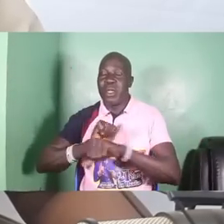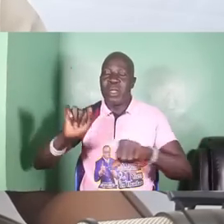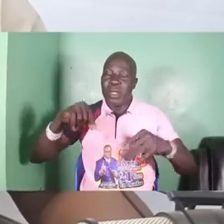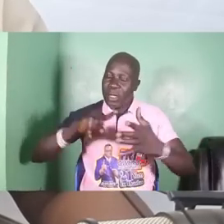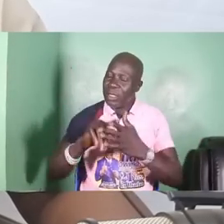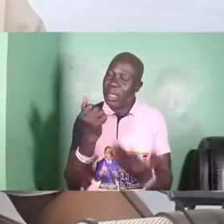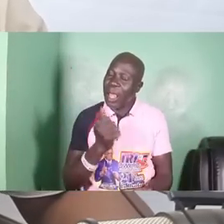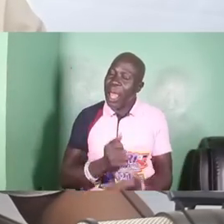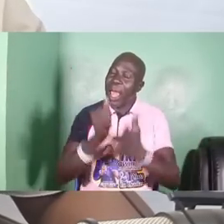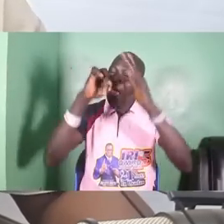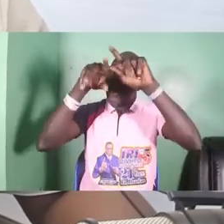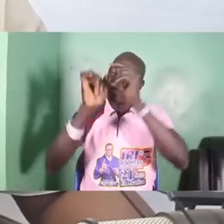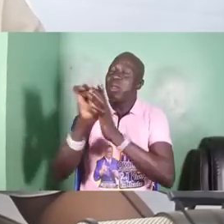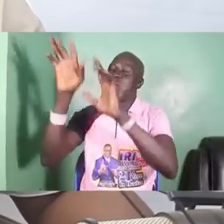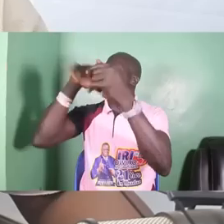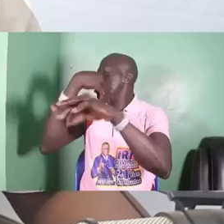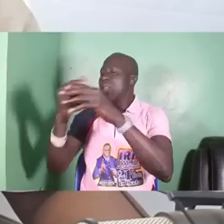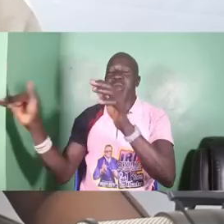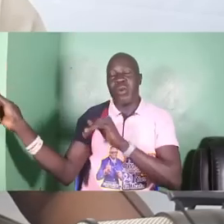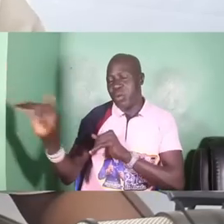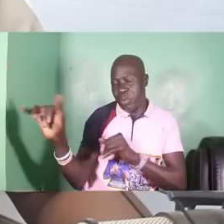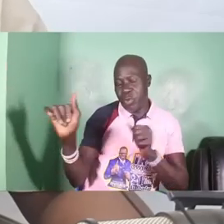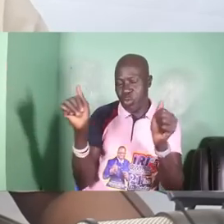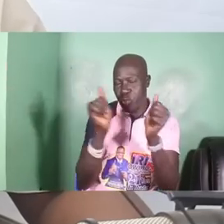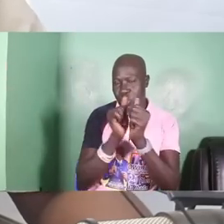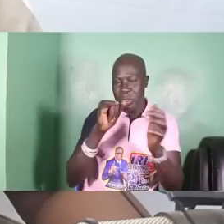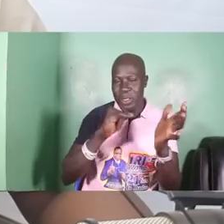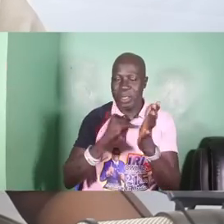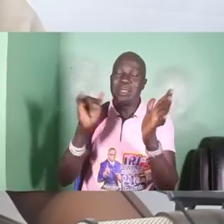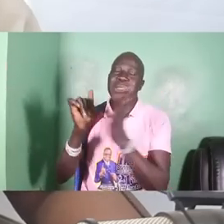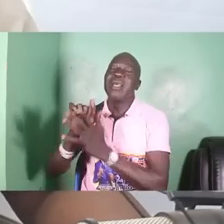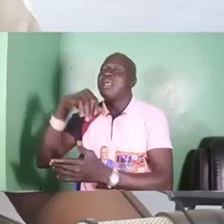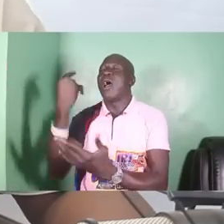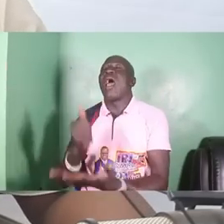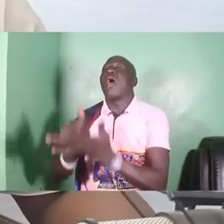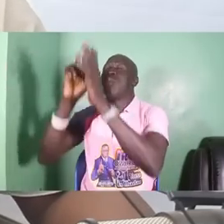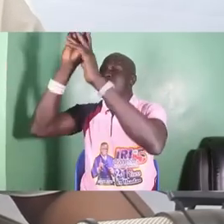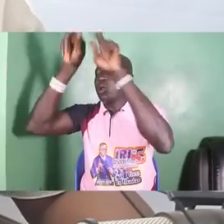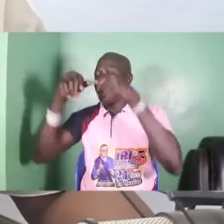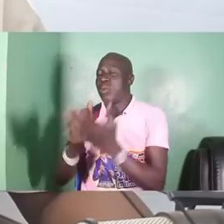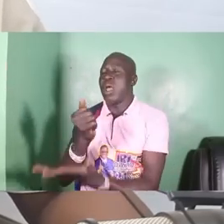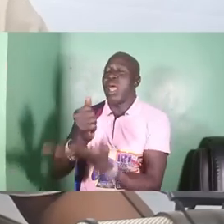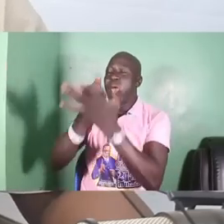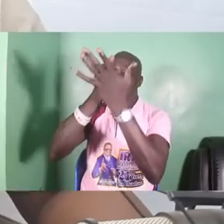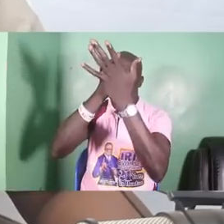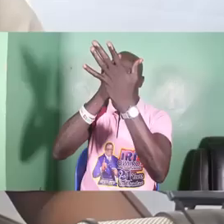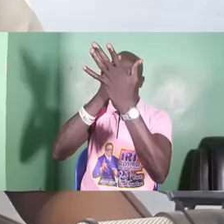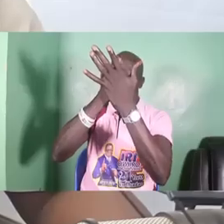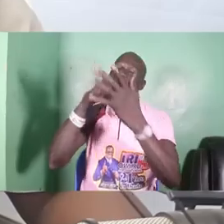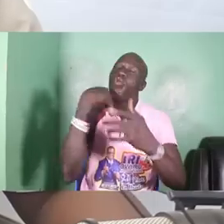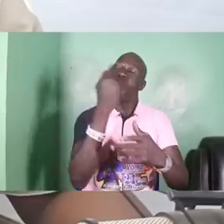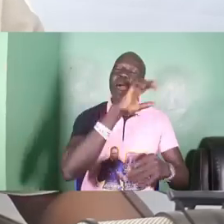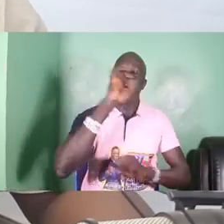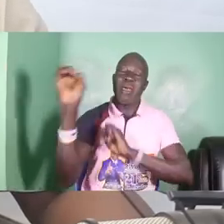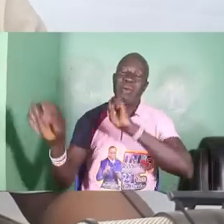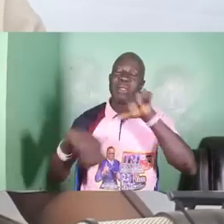ti o se badije. The mercy you cannot compete with. In a lower ti o se daduo. Unstoppable help. Gbogbo en ba le so